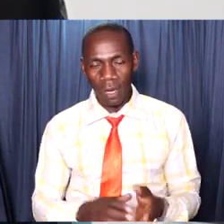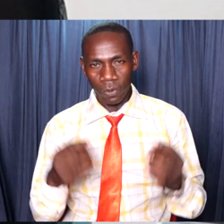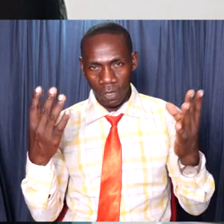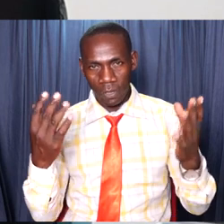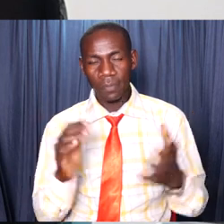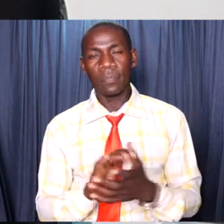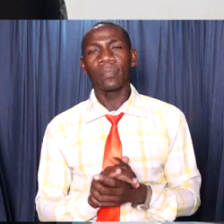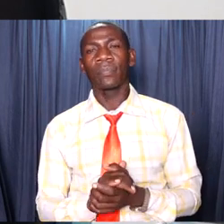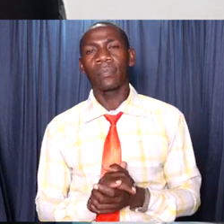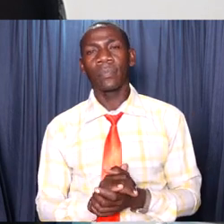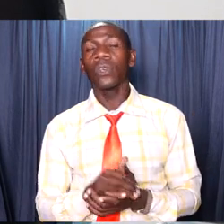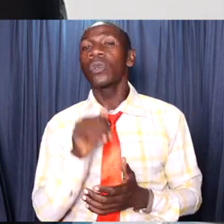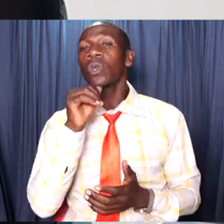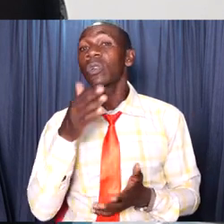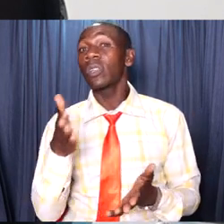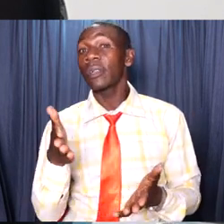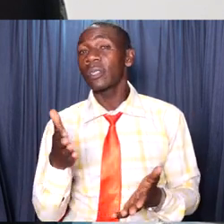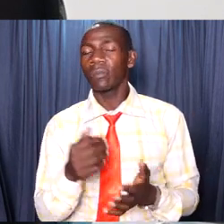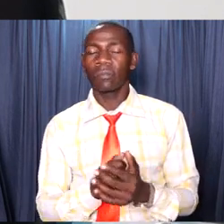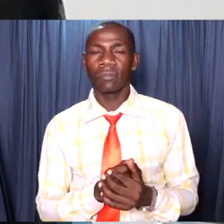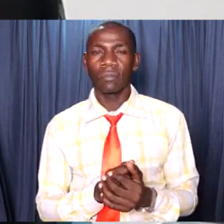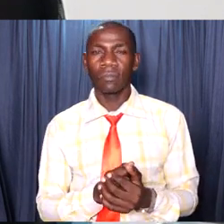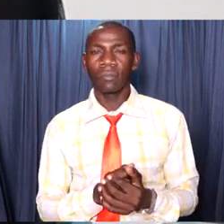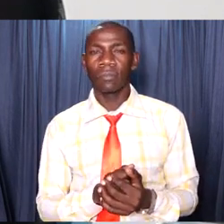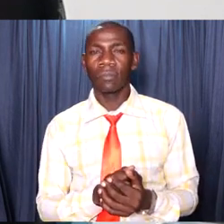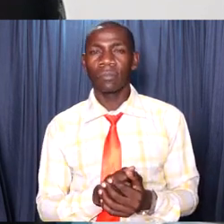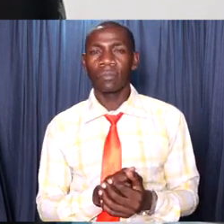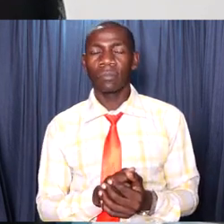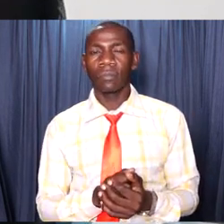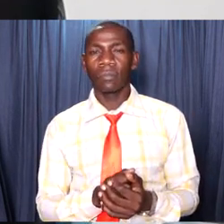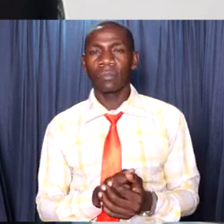Hallelujah. Hallelujah. Na sivyo. And that's not the case.